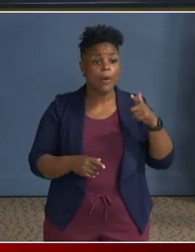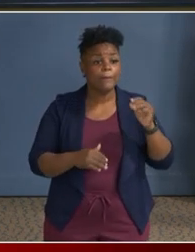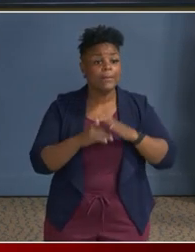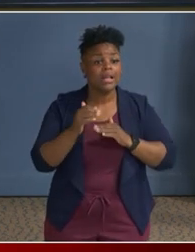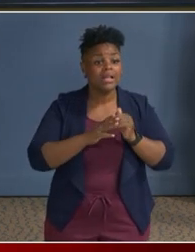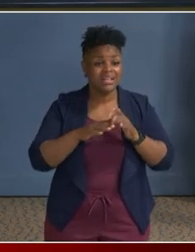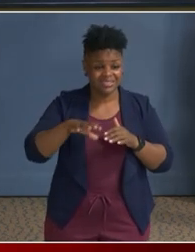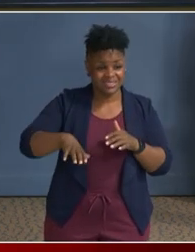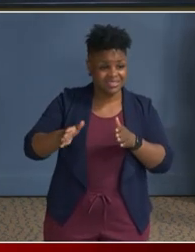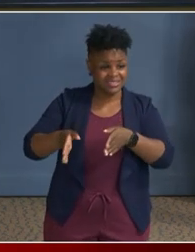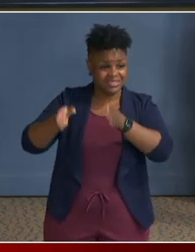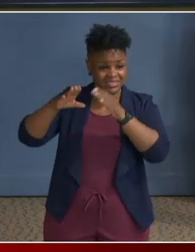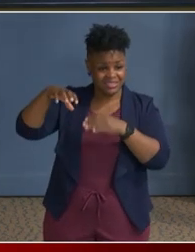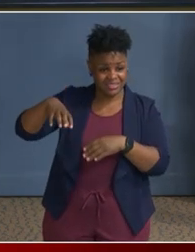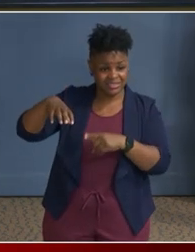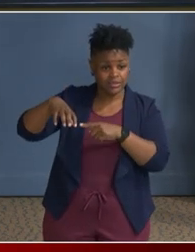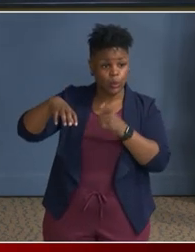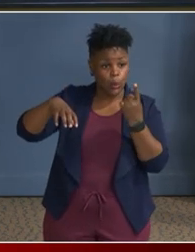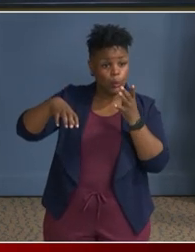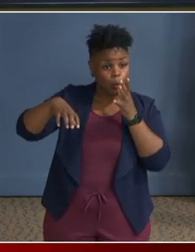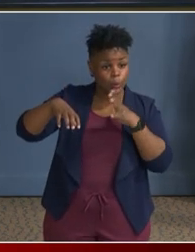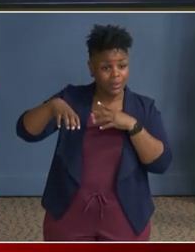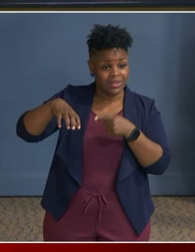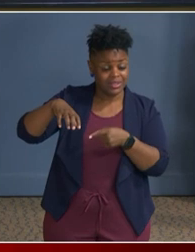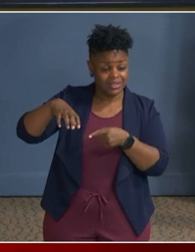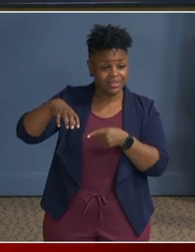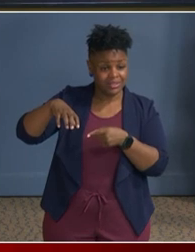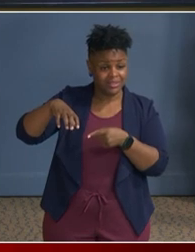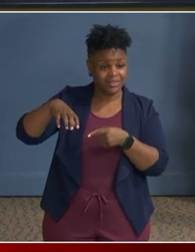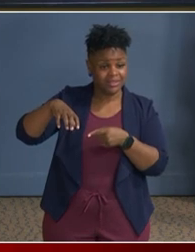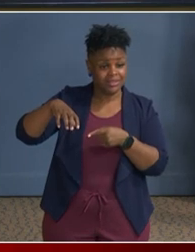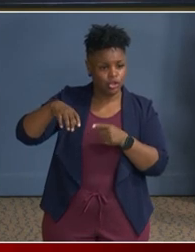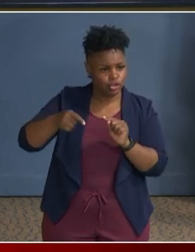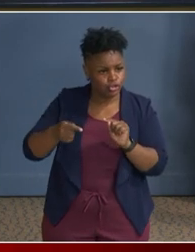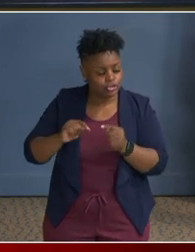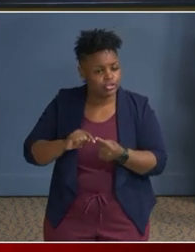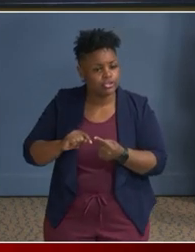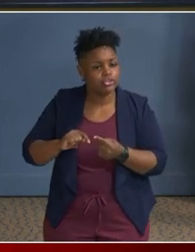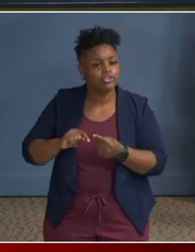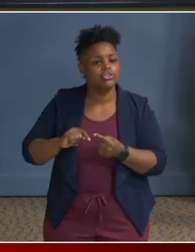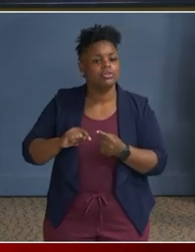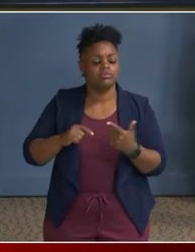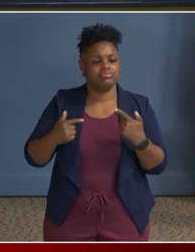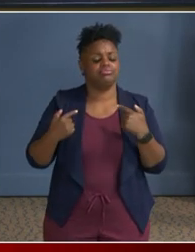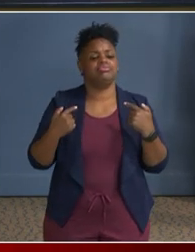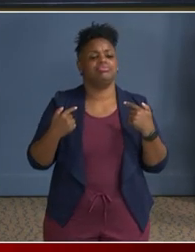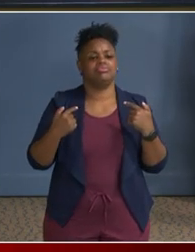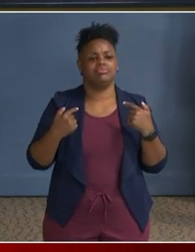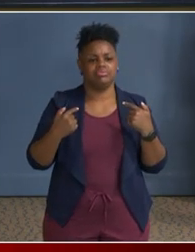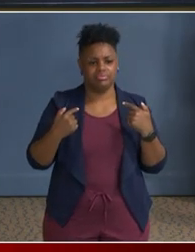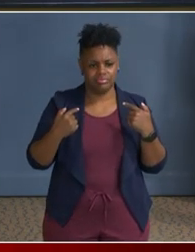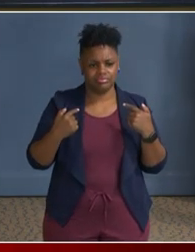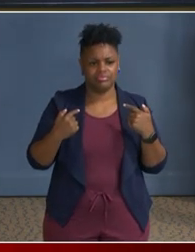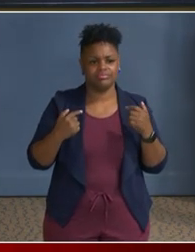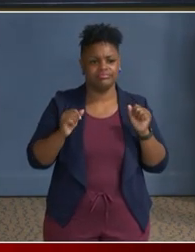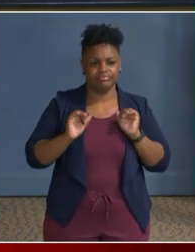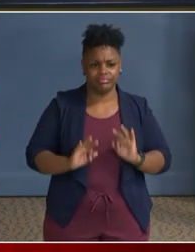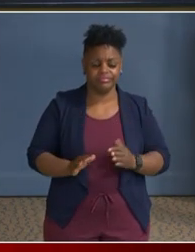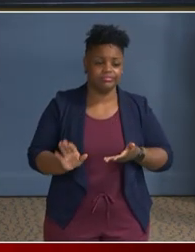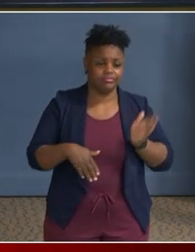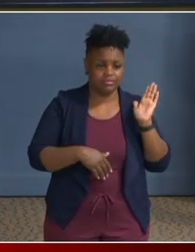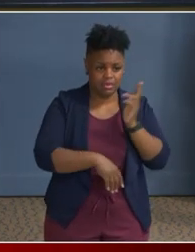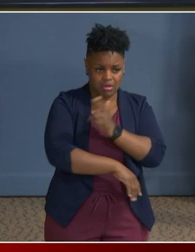was a female victim a short distance away, and she was suffering from gunshot wounds. She was transported to a